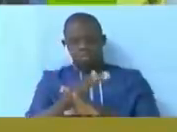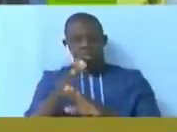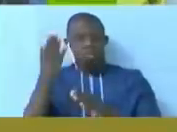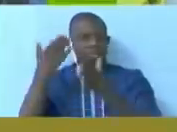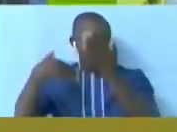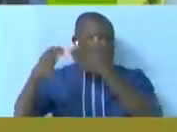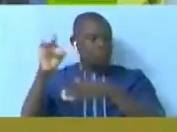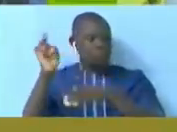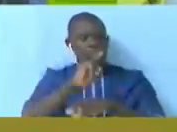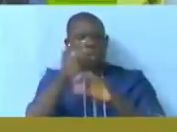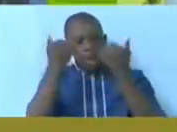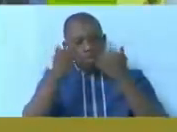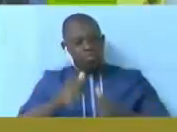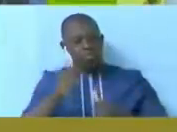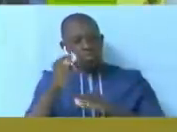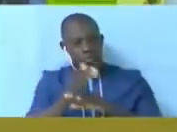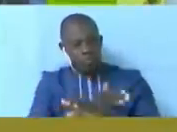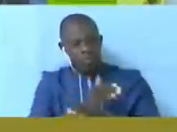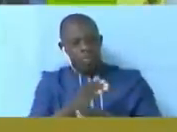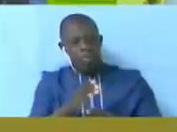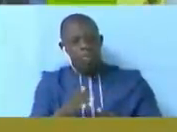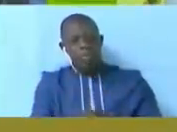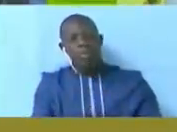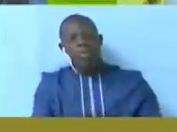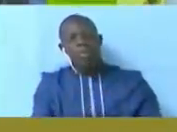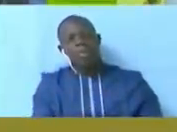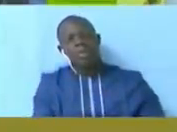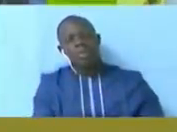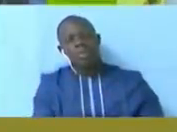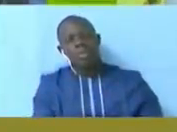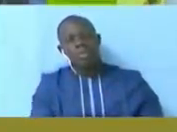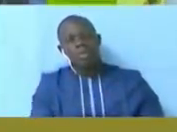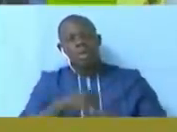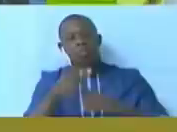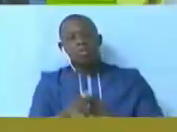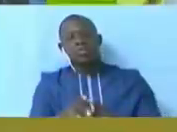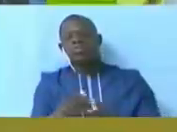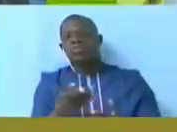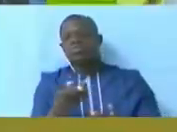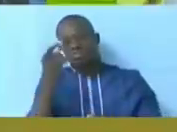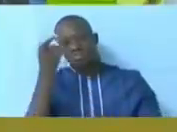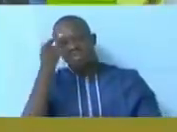they resorted to bringing the paramilitary to escort